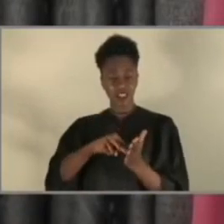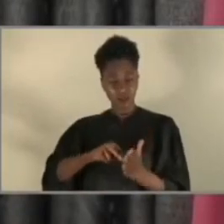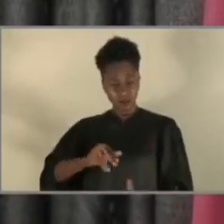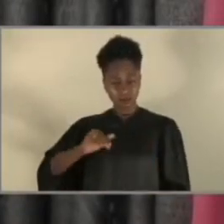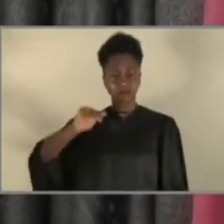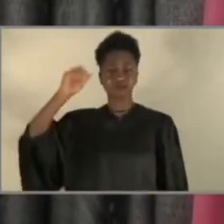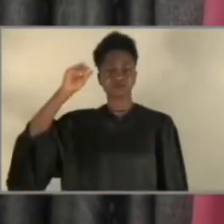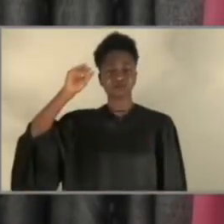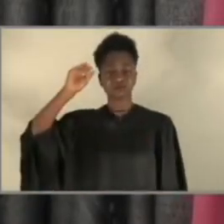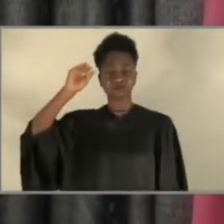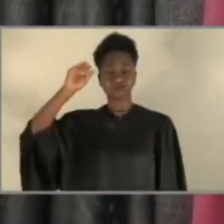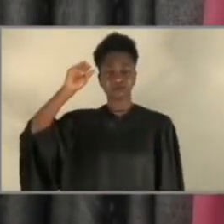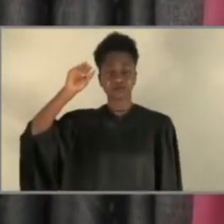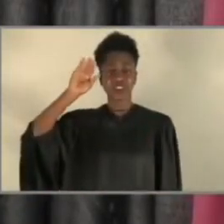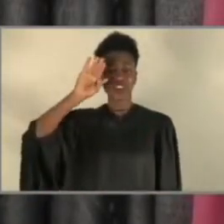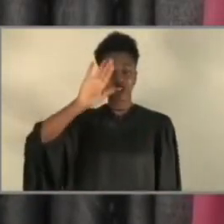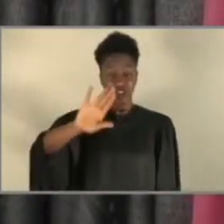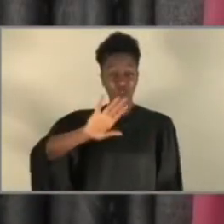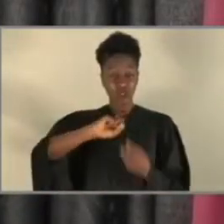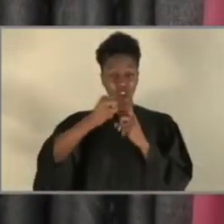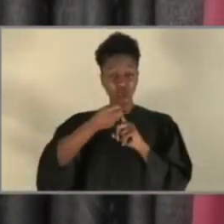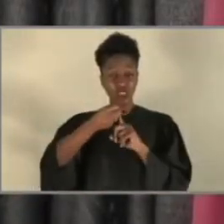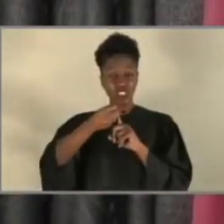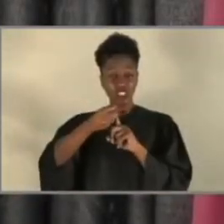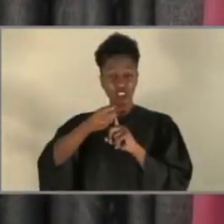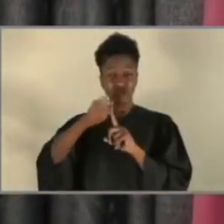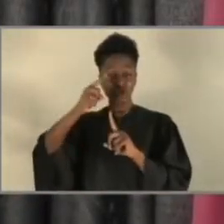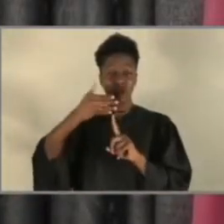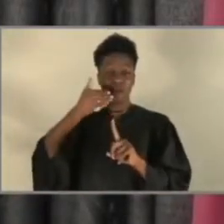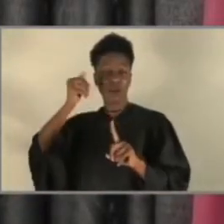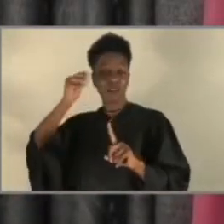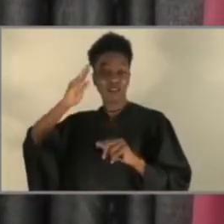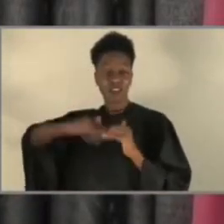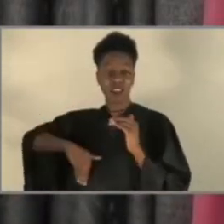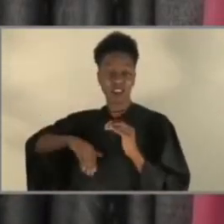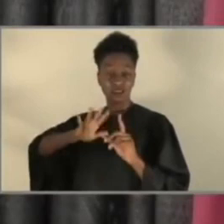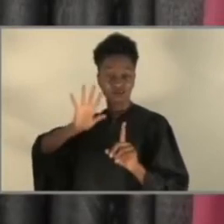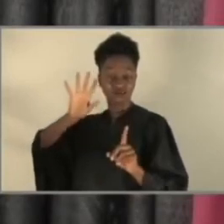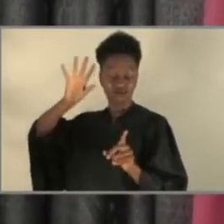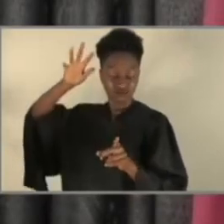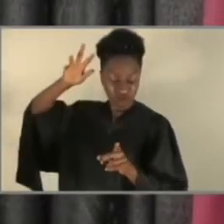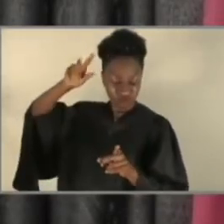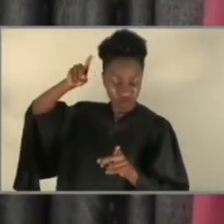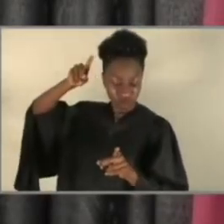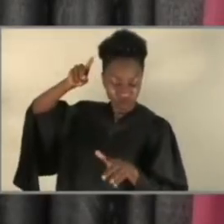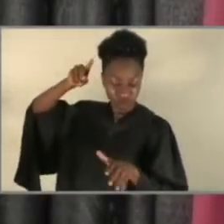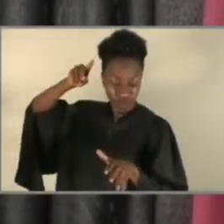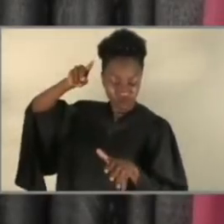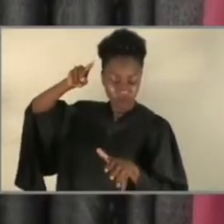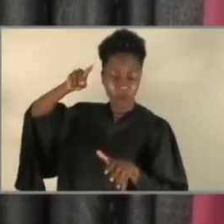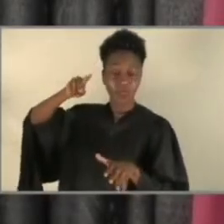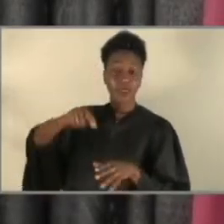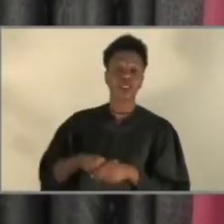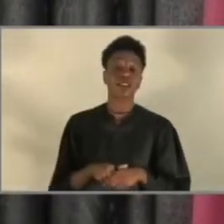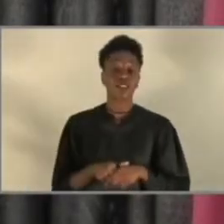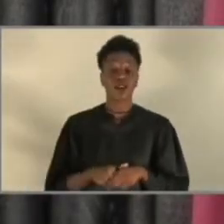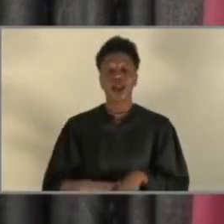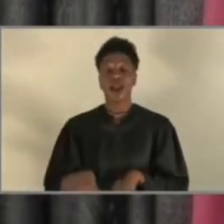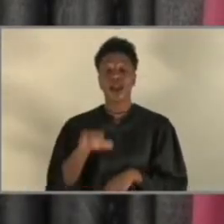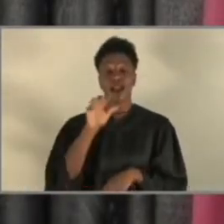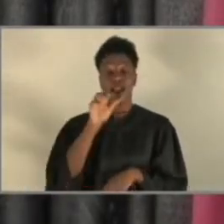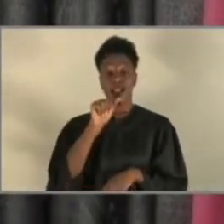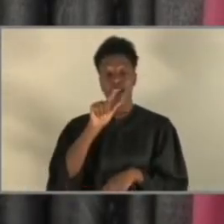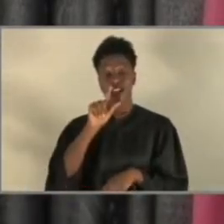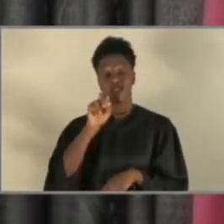tower over your circumstances. The faculty and staff of Alfred Ely Beach High School will always